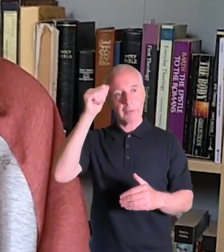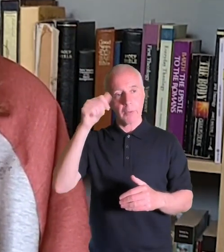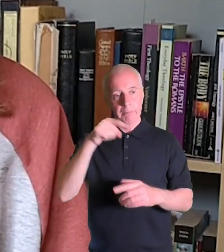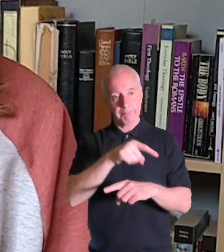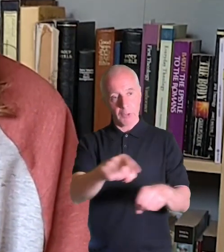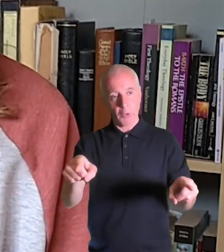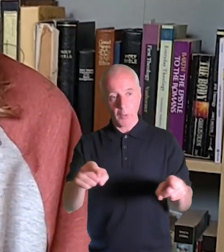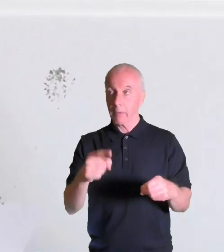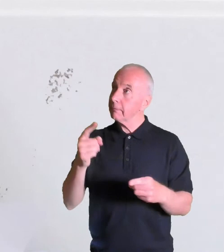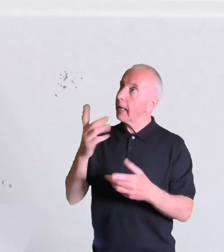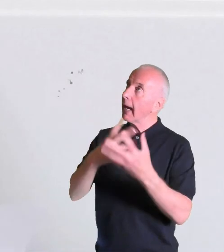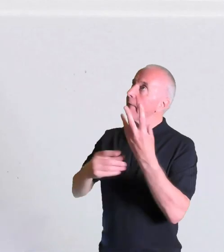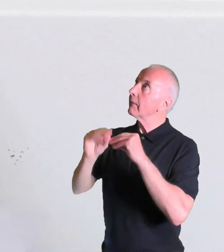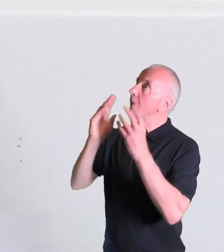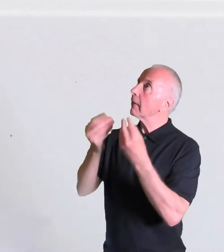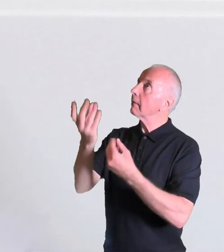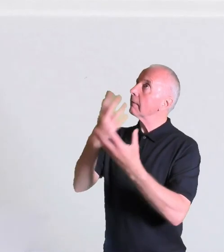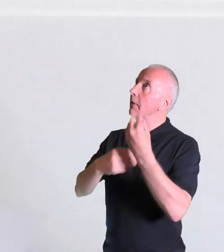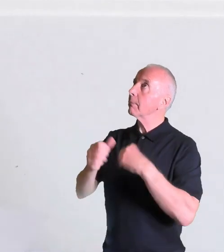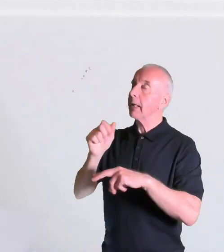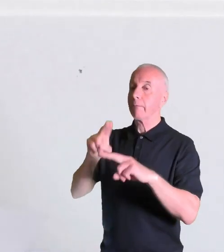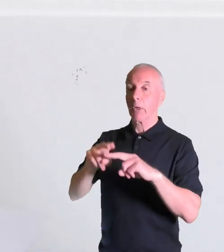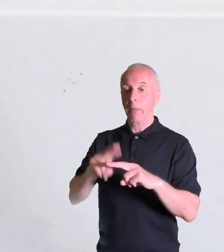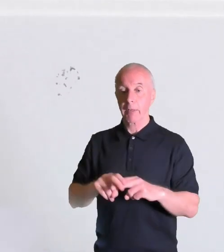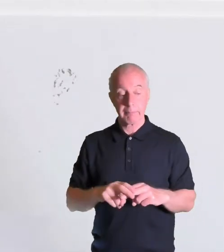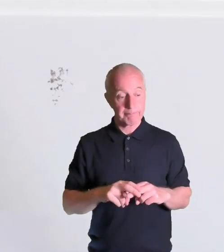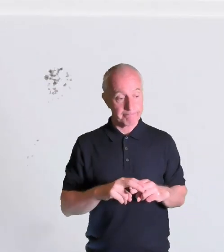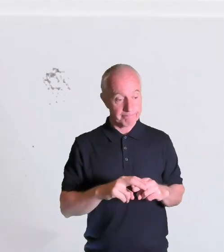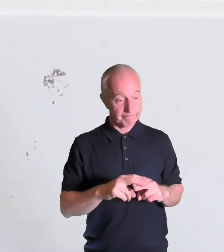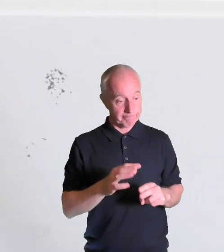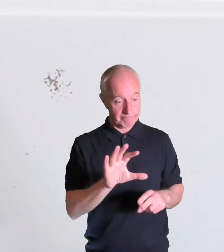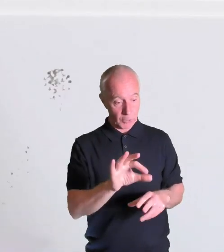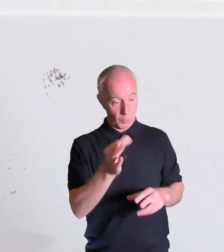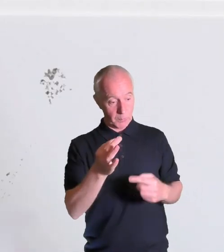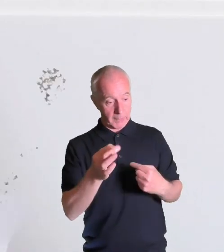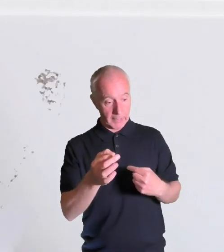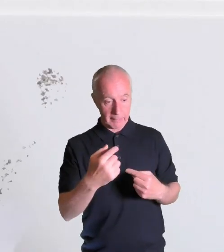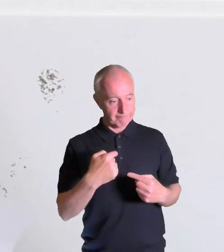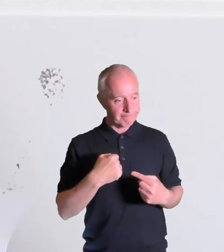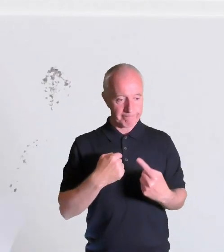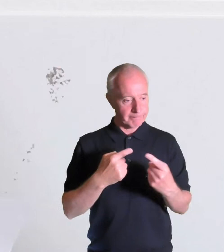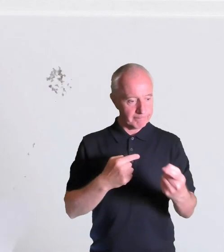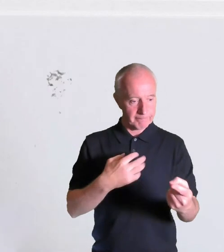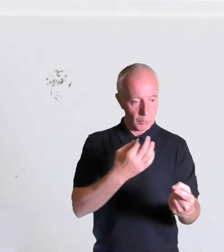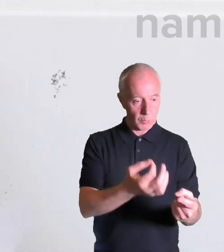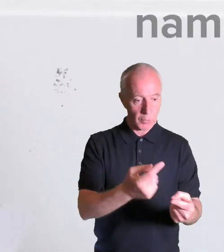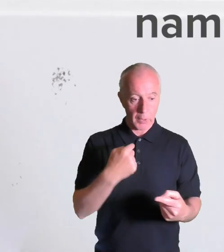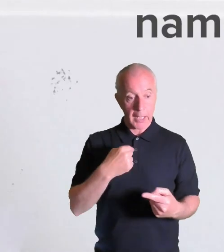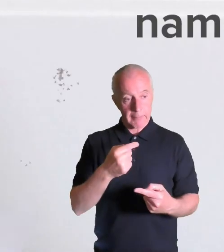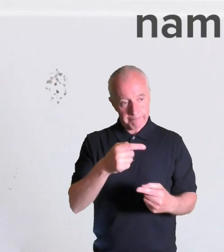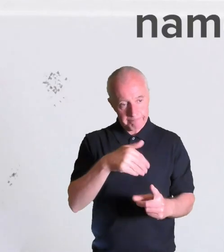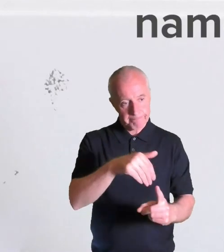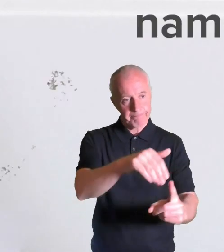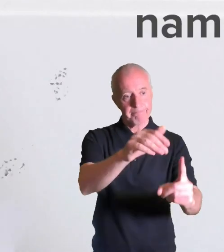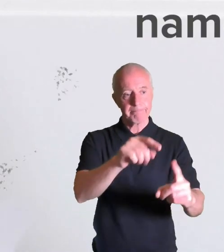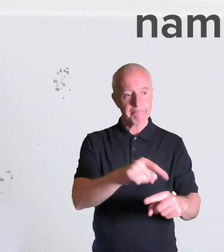from my Father. You did not choose me, but I chose you, and I appointed you to go and bear fruit, fruit